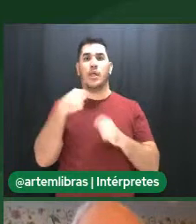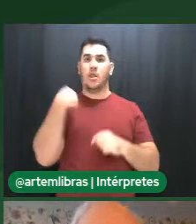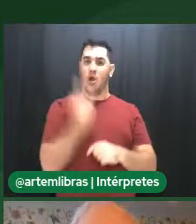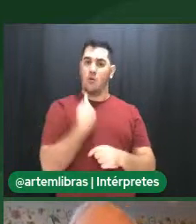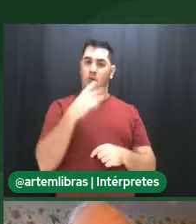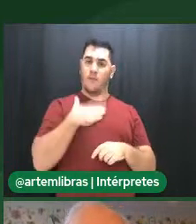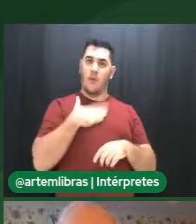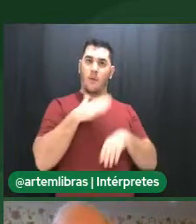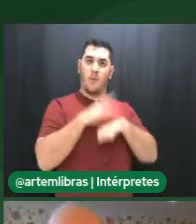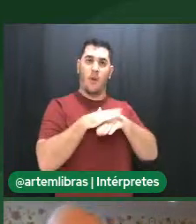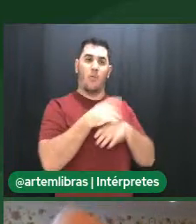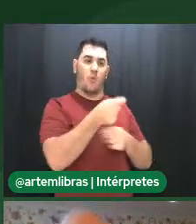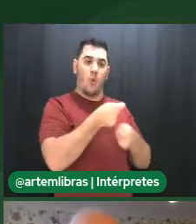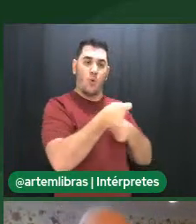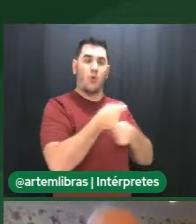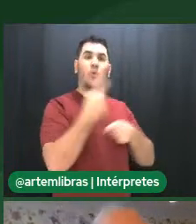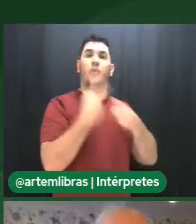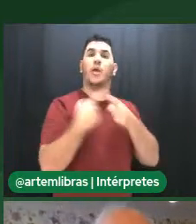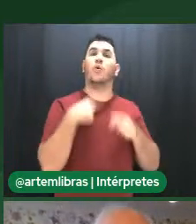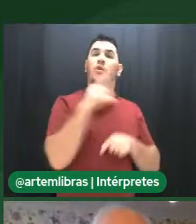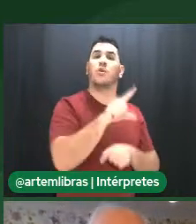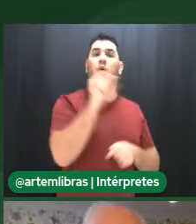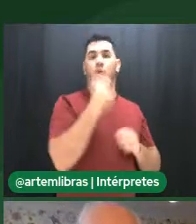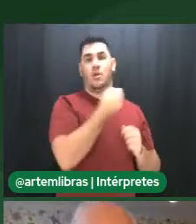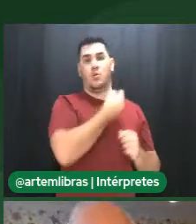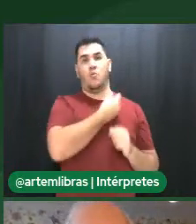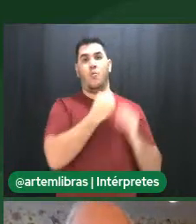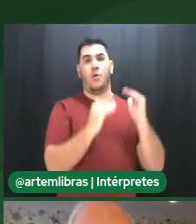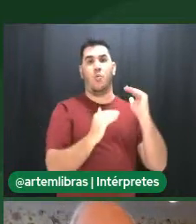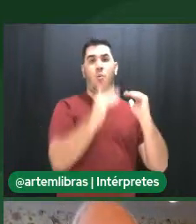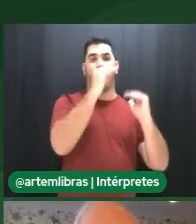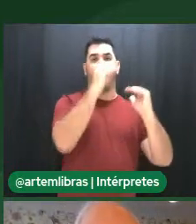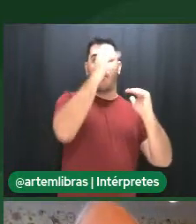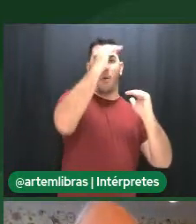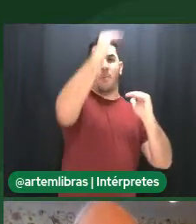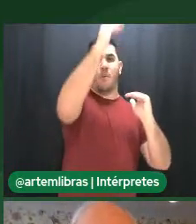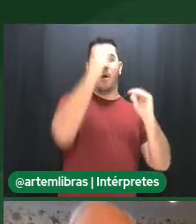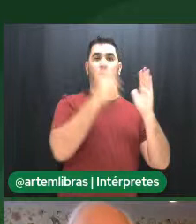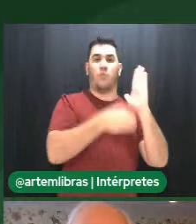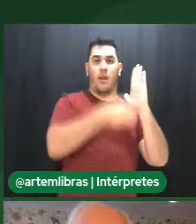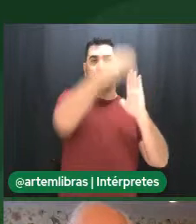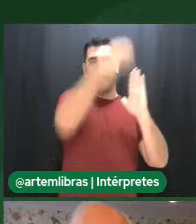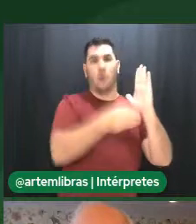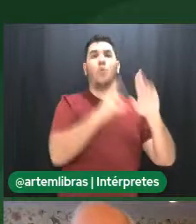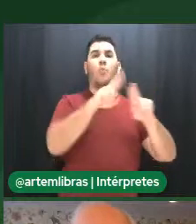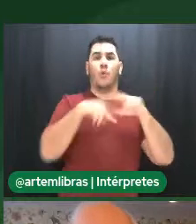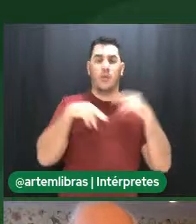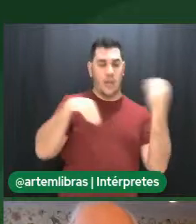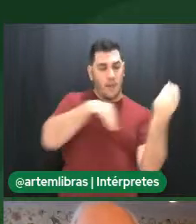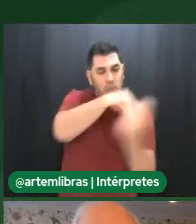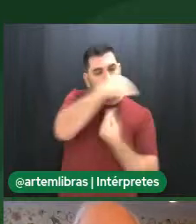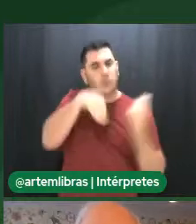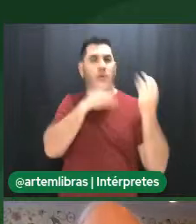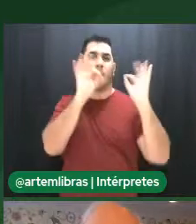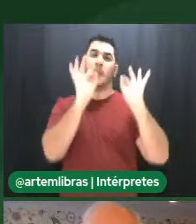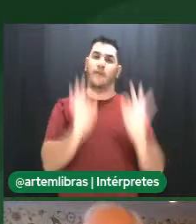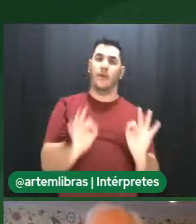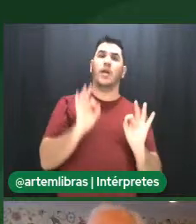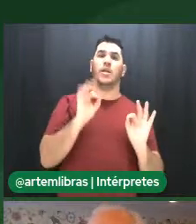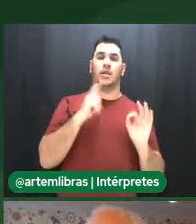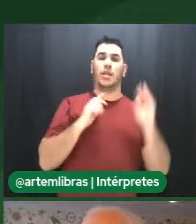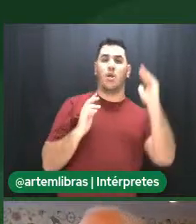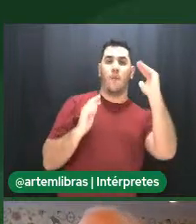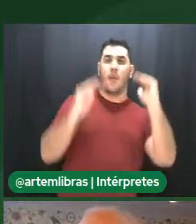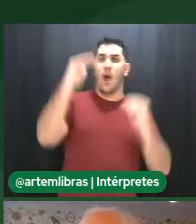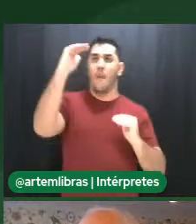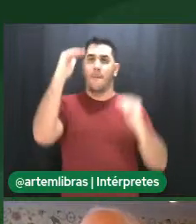go to. And so that's the right kind of blend, a high degree of machine learning. And we'll take a look at other examples as